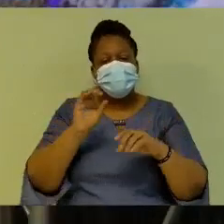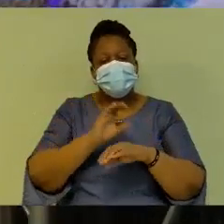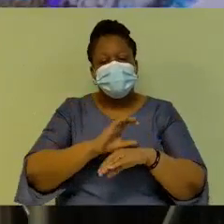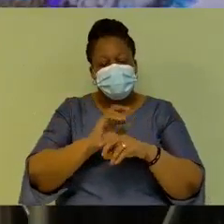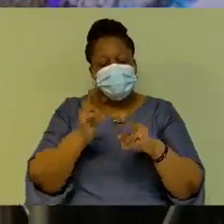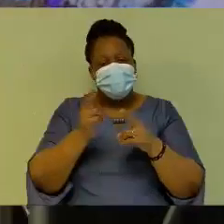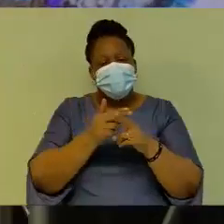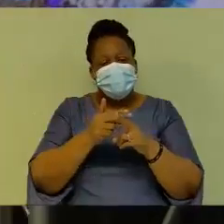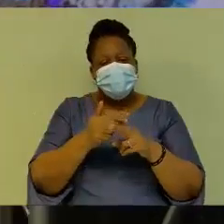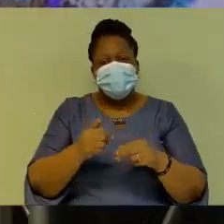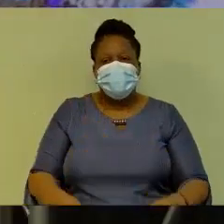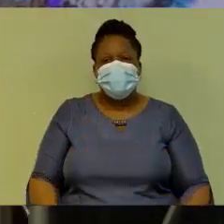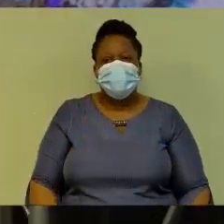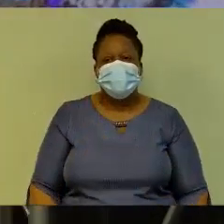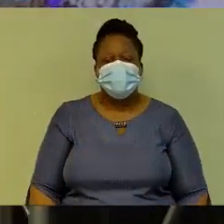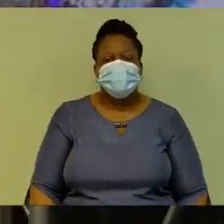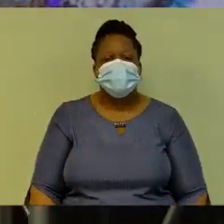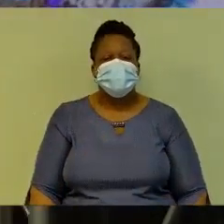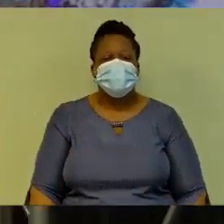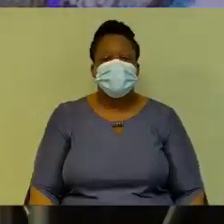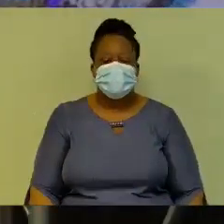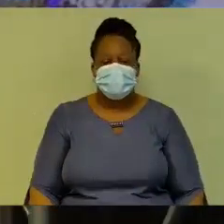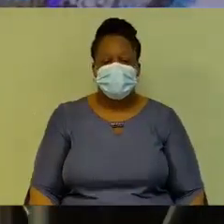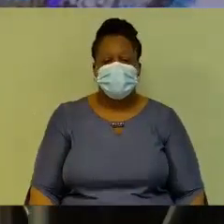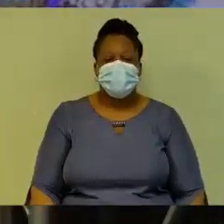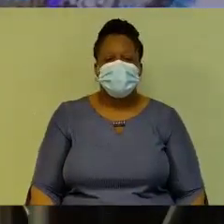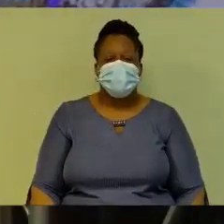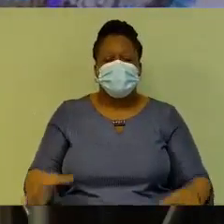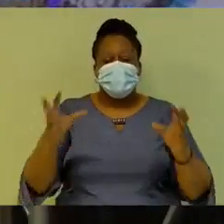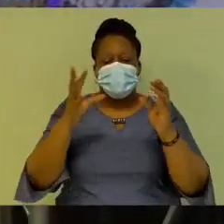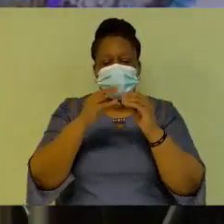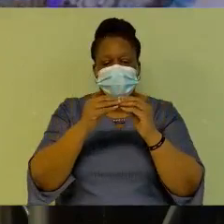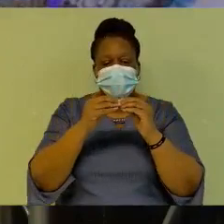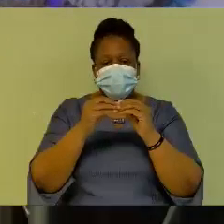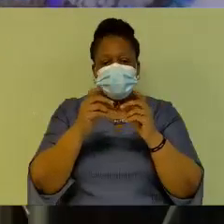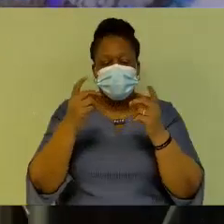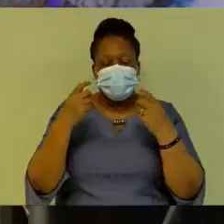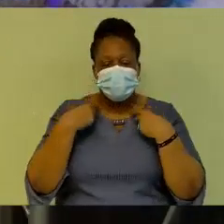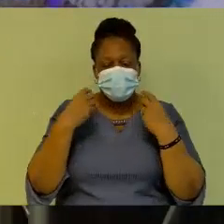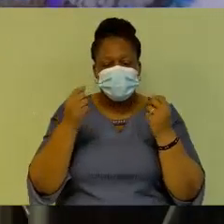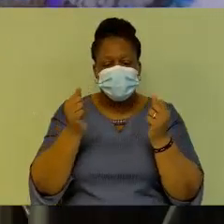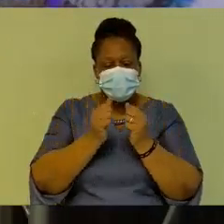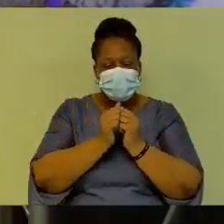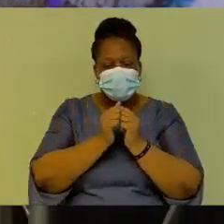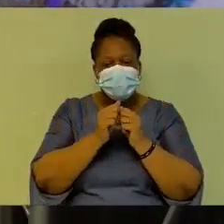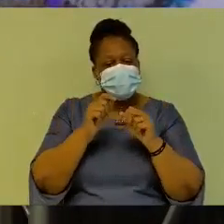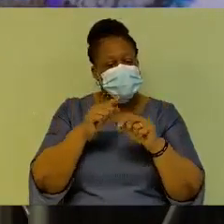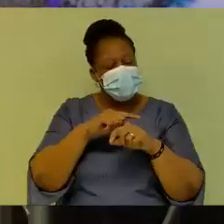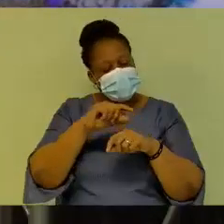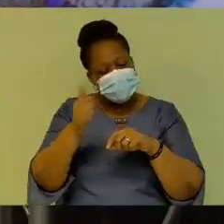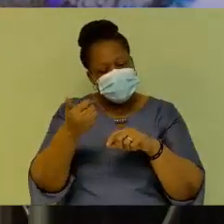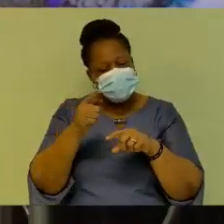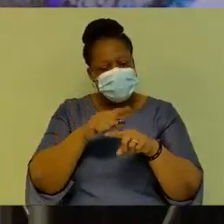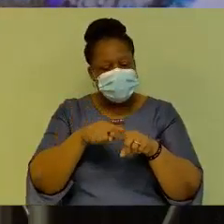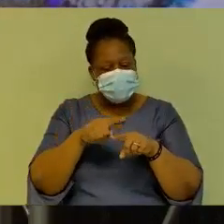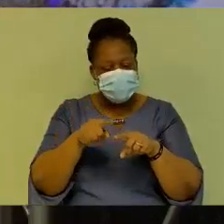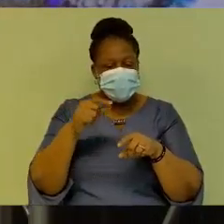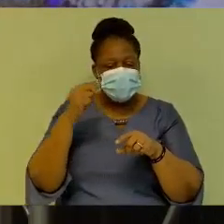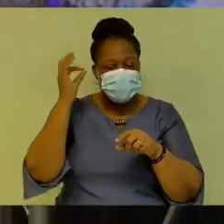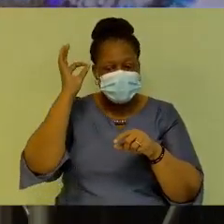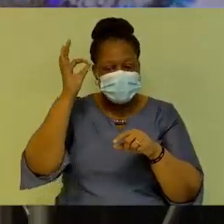The meeting was held with the Christian Council and the Evangelical Association and some other key pastors. Some of the